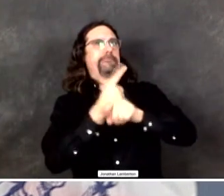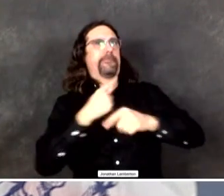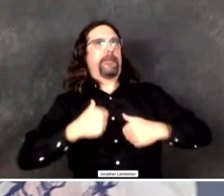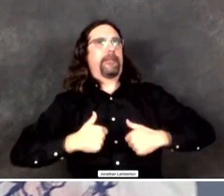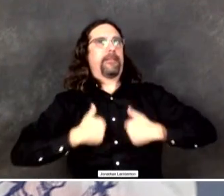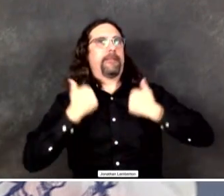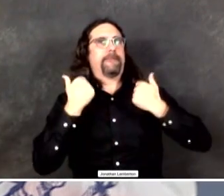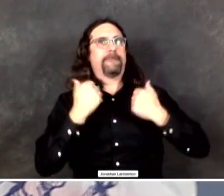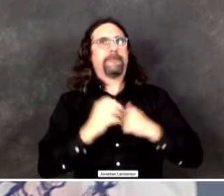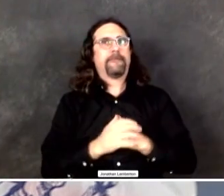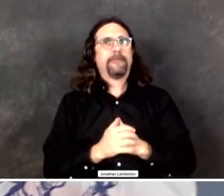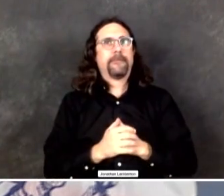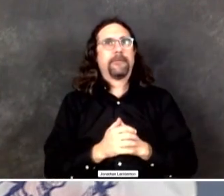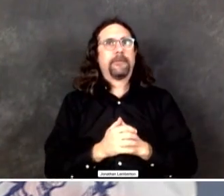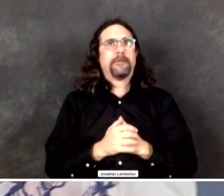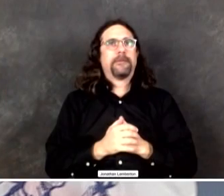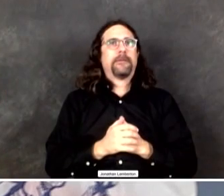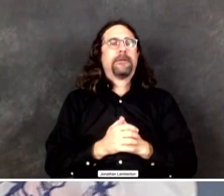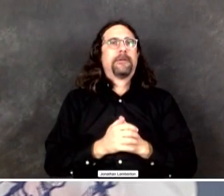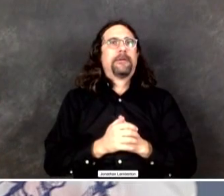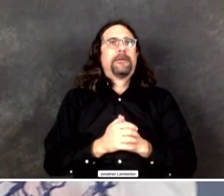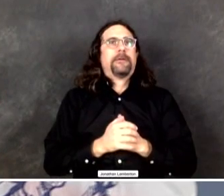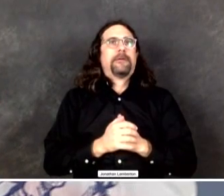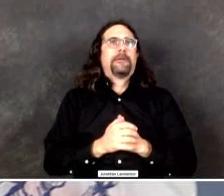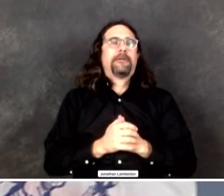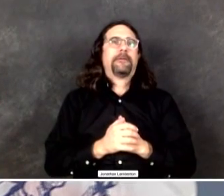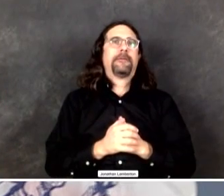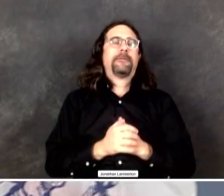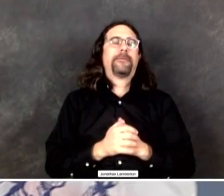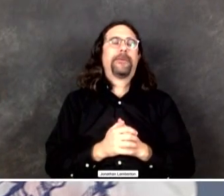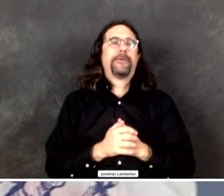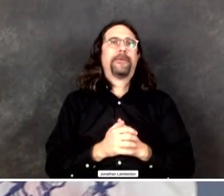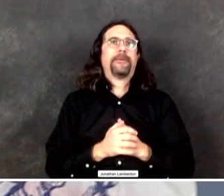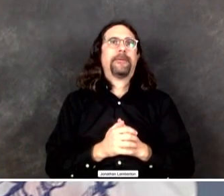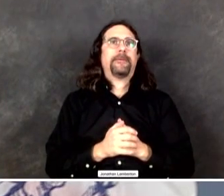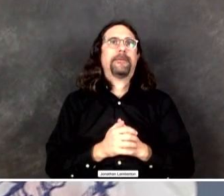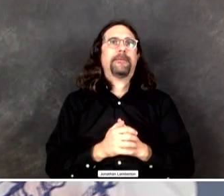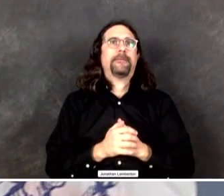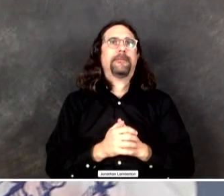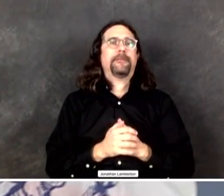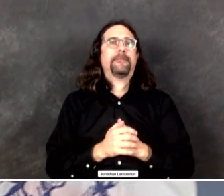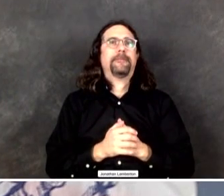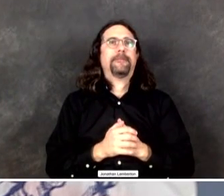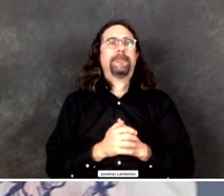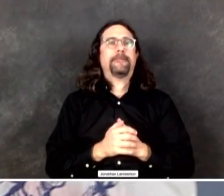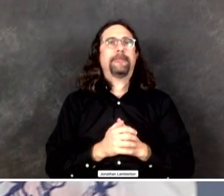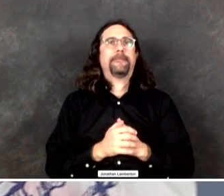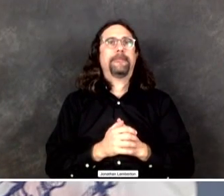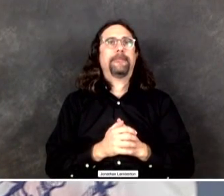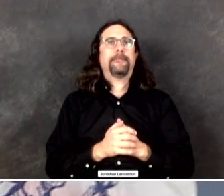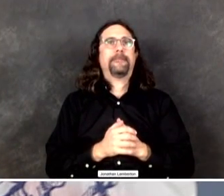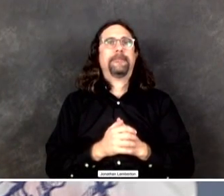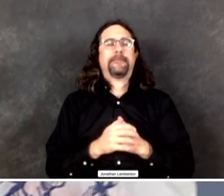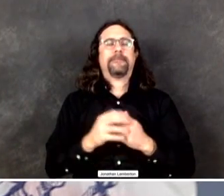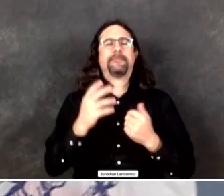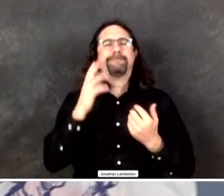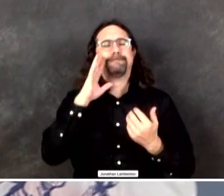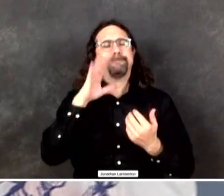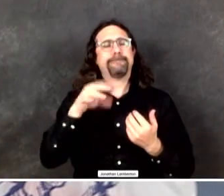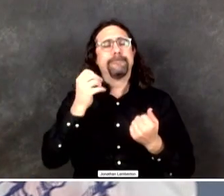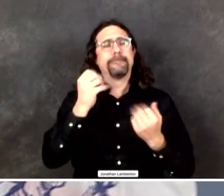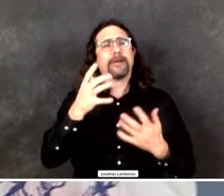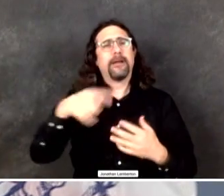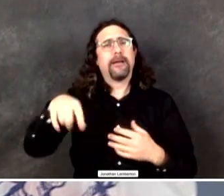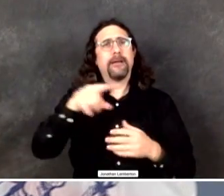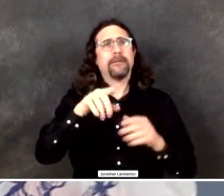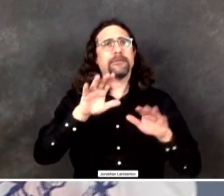lot of our children have lost a loved one. A lot of our children have seen their families racked by disease. A lot of